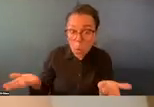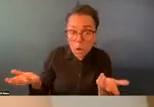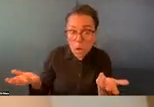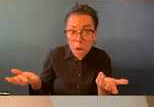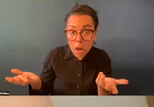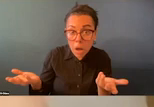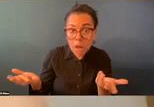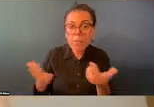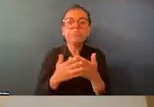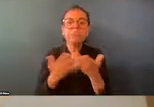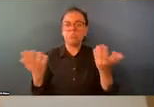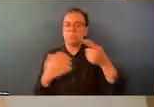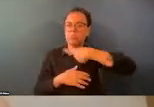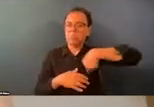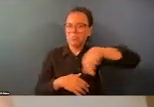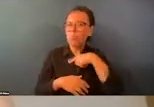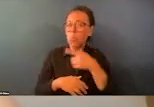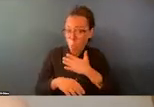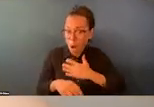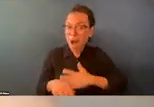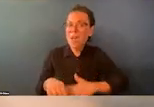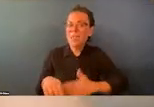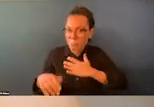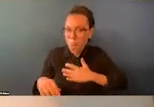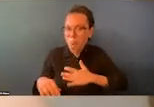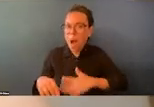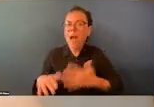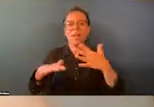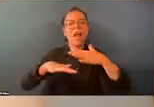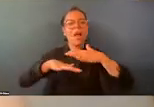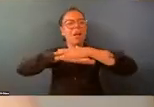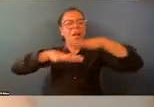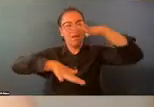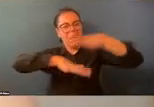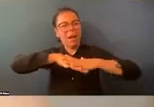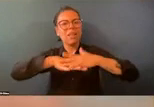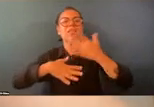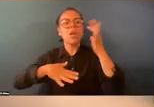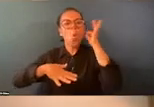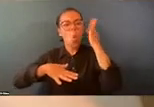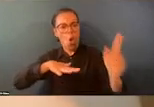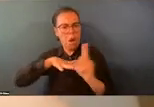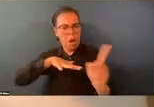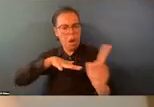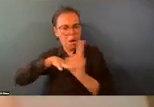female worker, because we really want them to be part of our network.